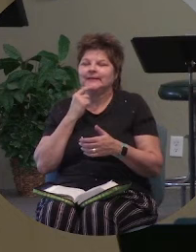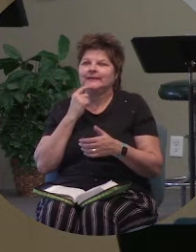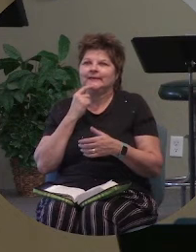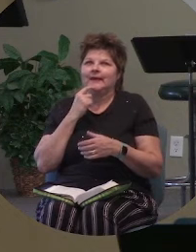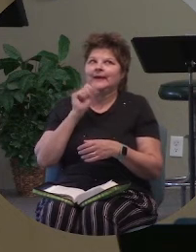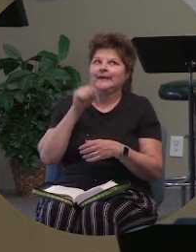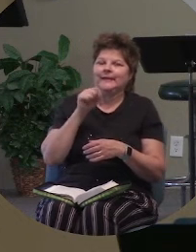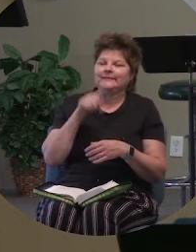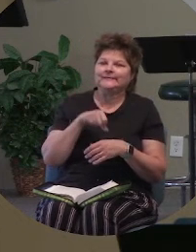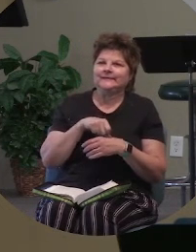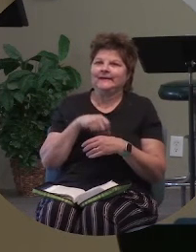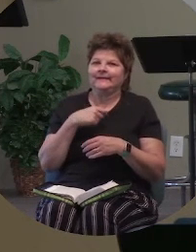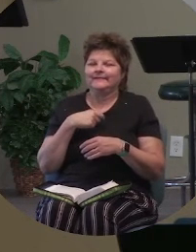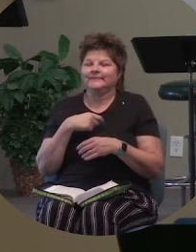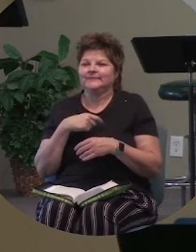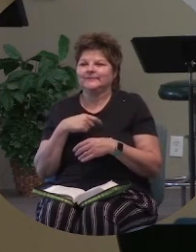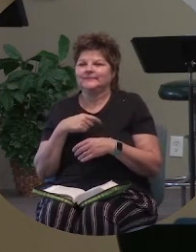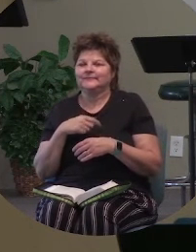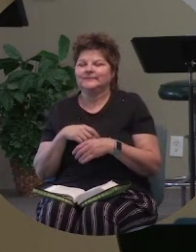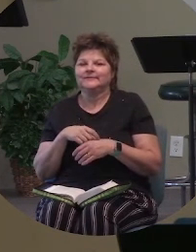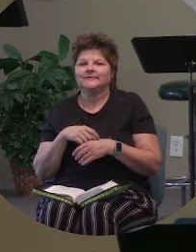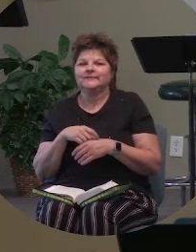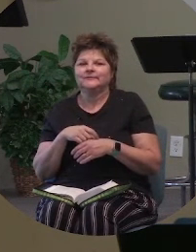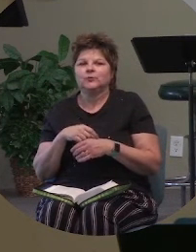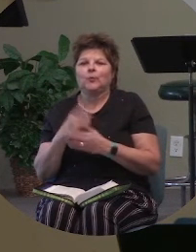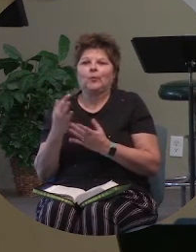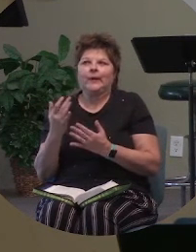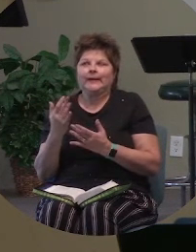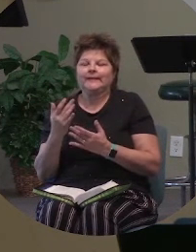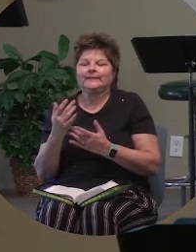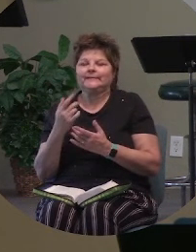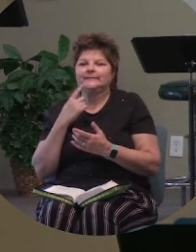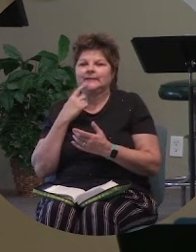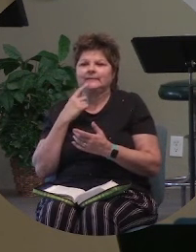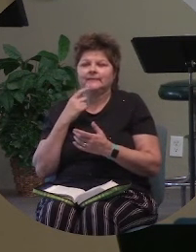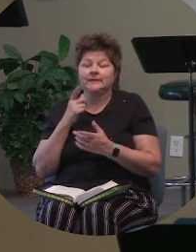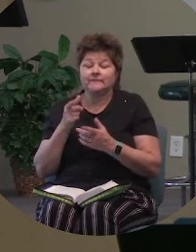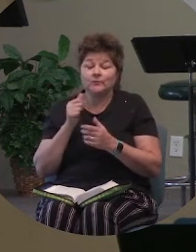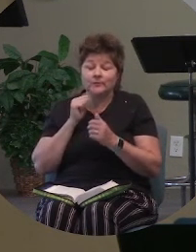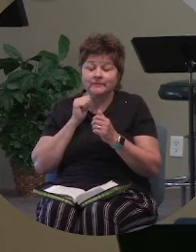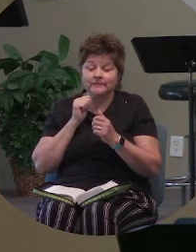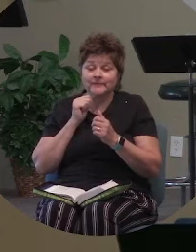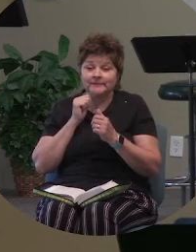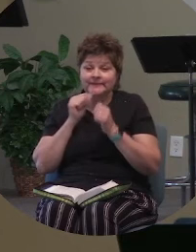We are. Any of you doubters?